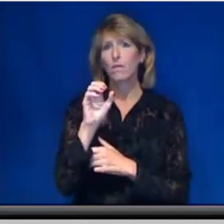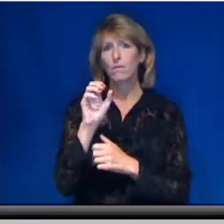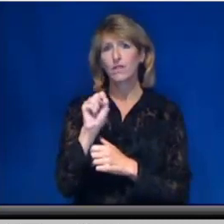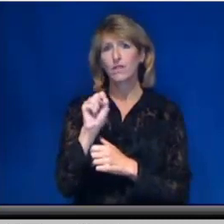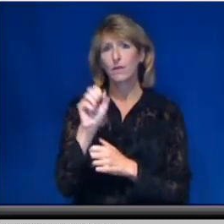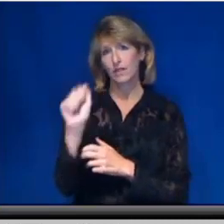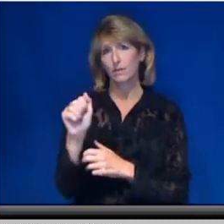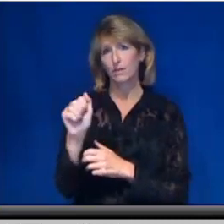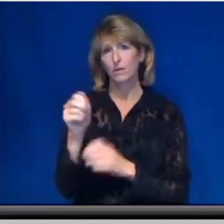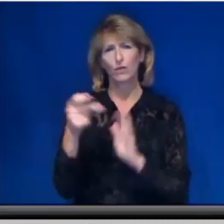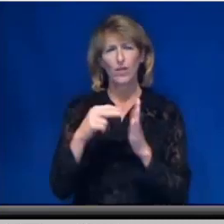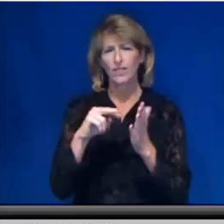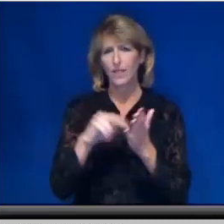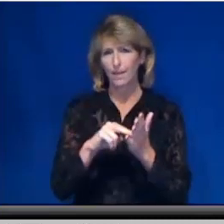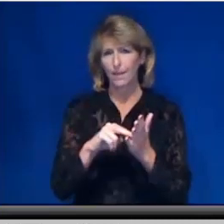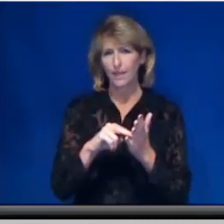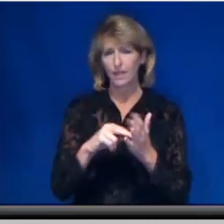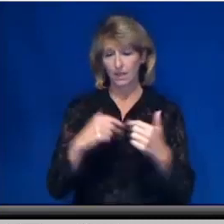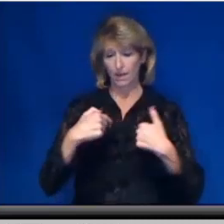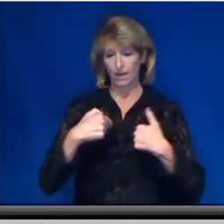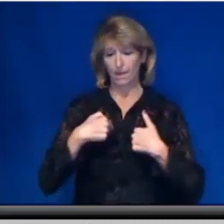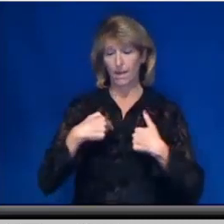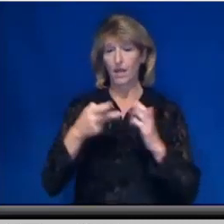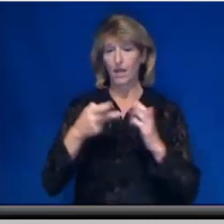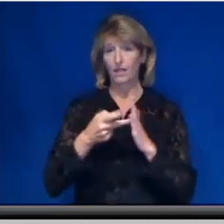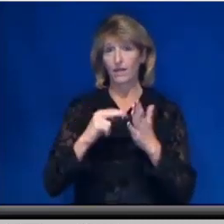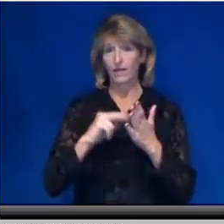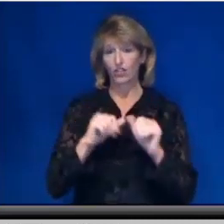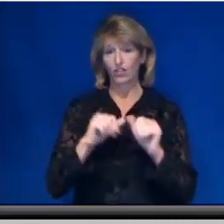The concept of substance abuse